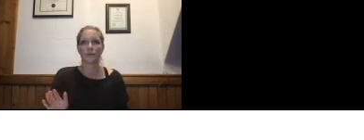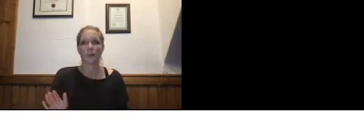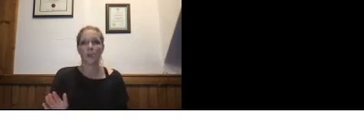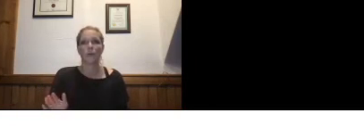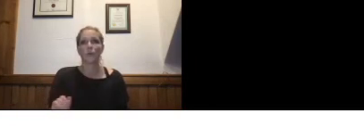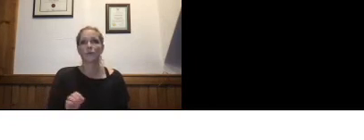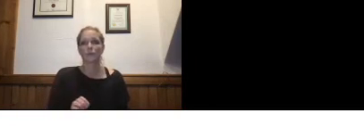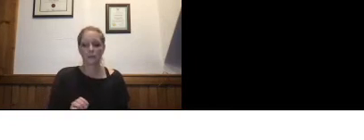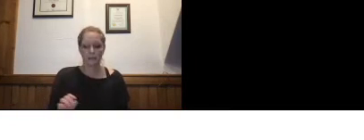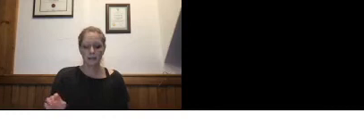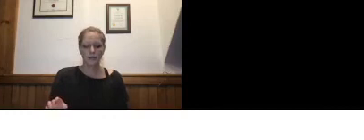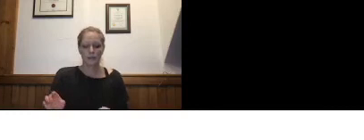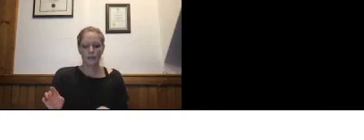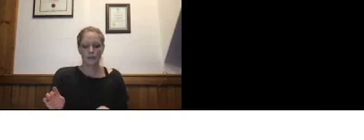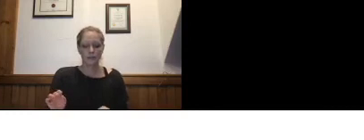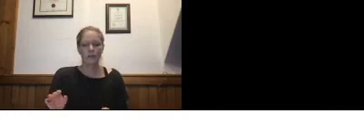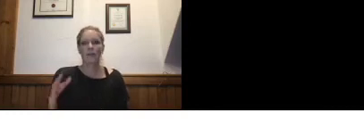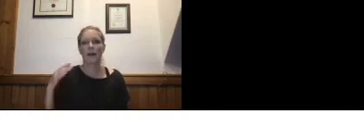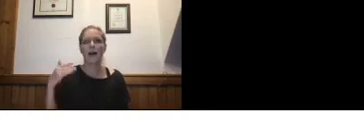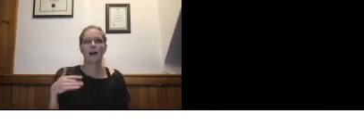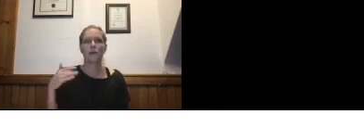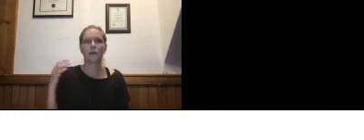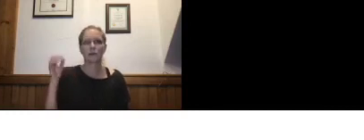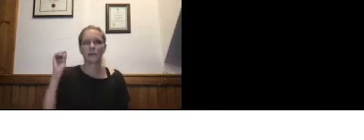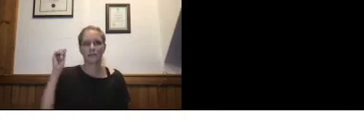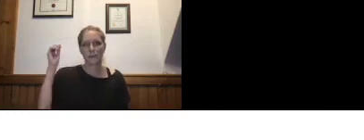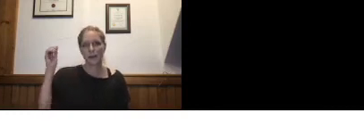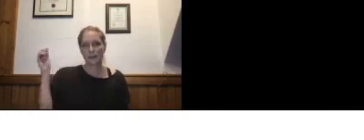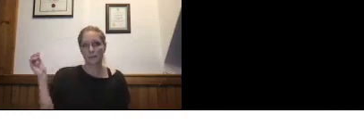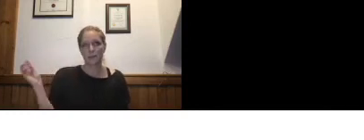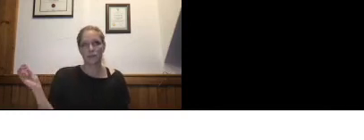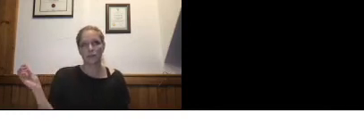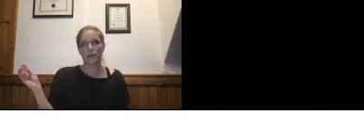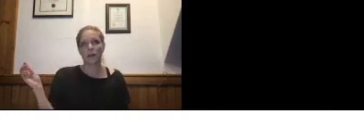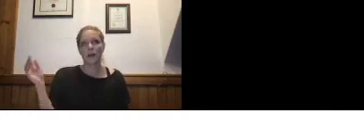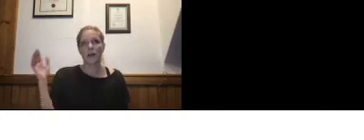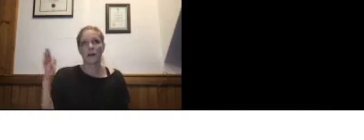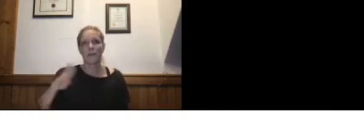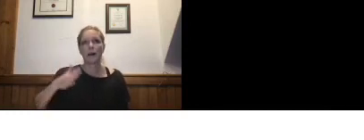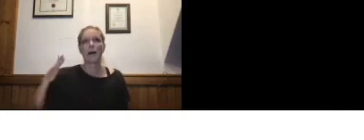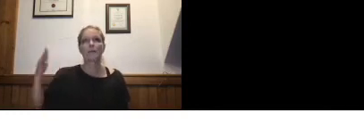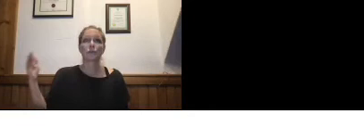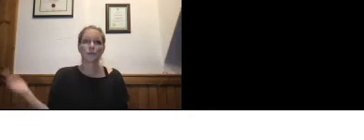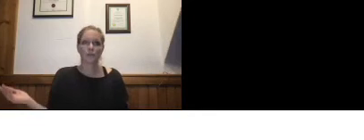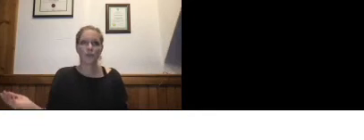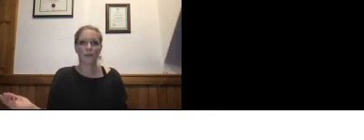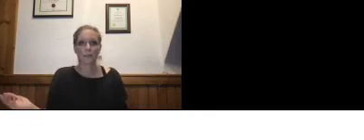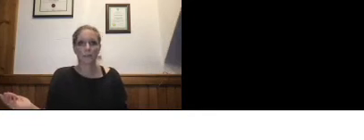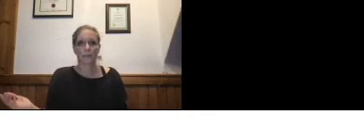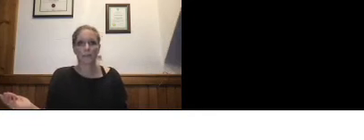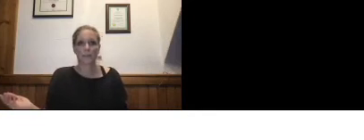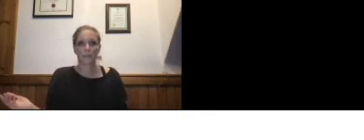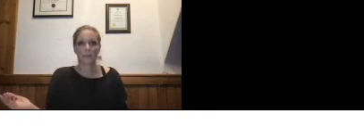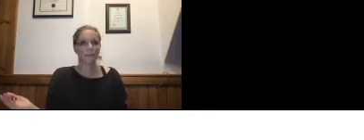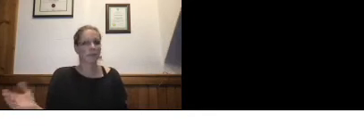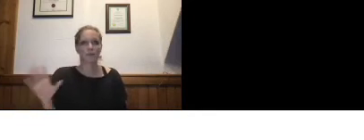involved. What they're doing is they're assessing how this somatic expansion happens over time in